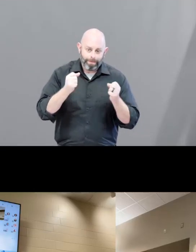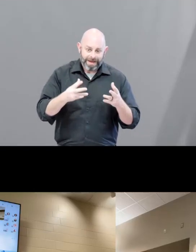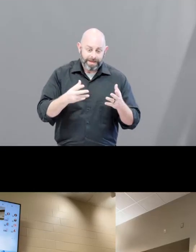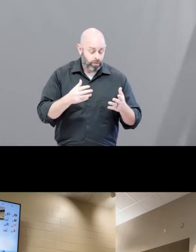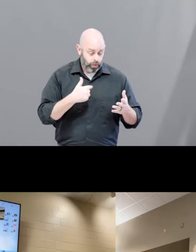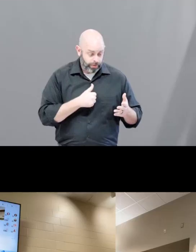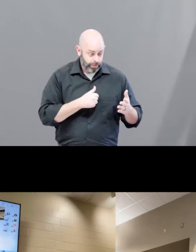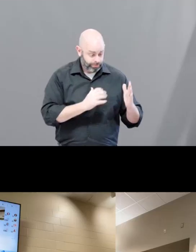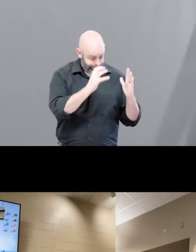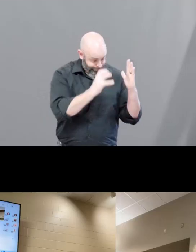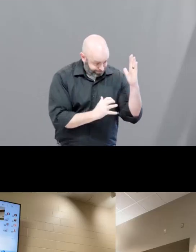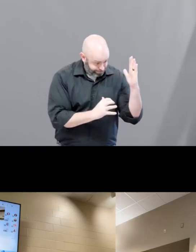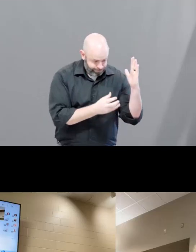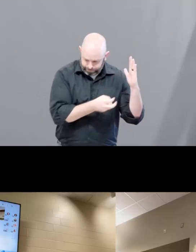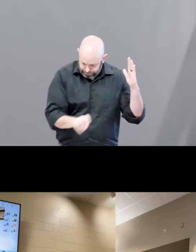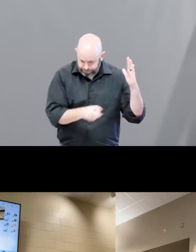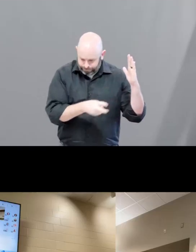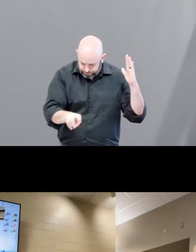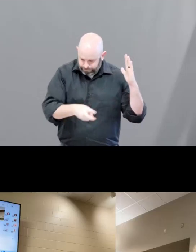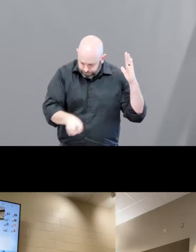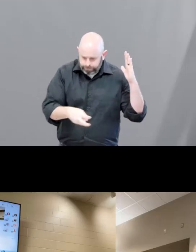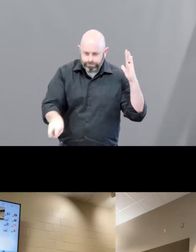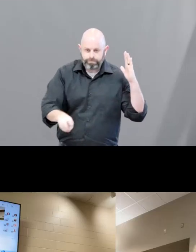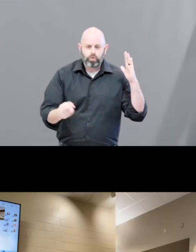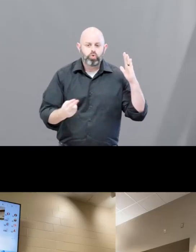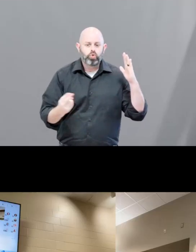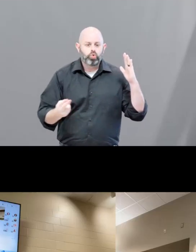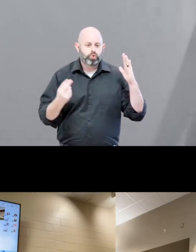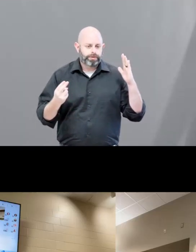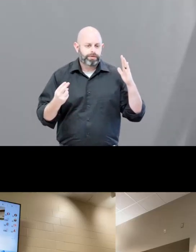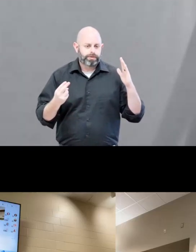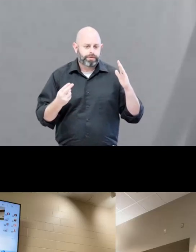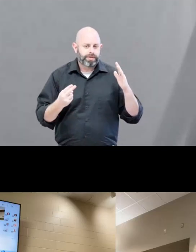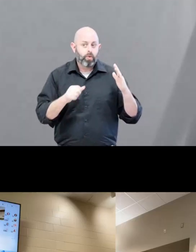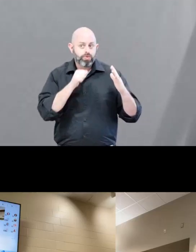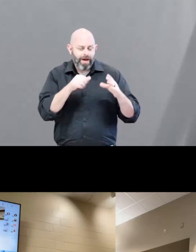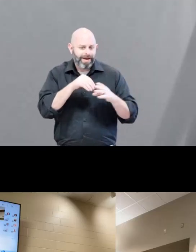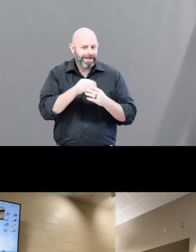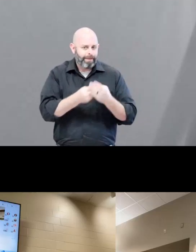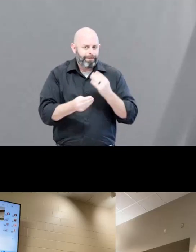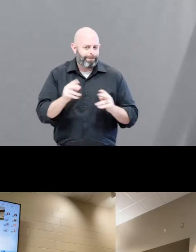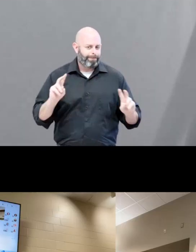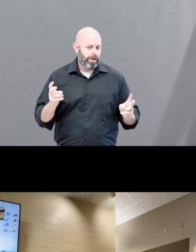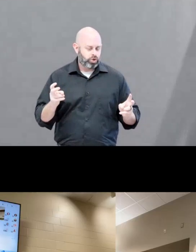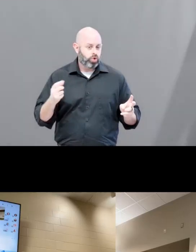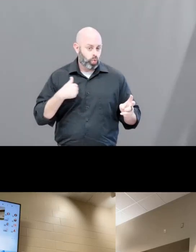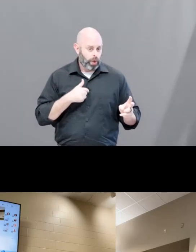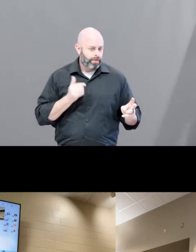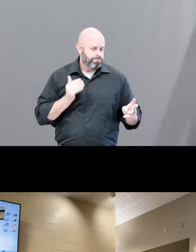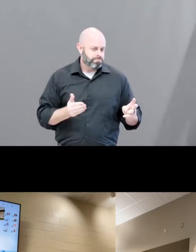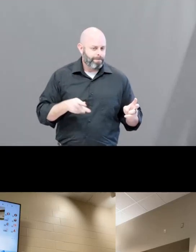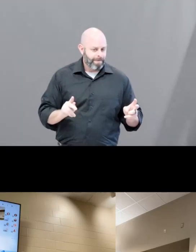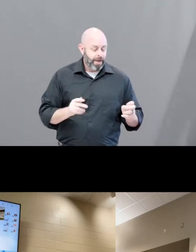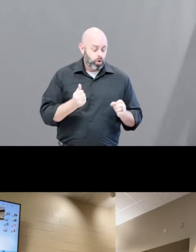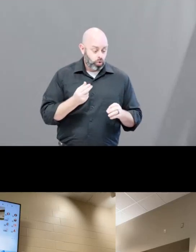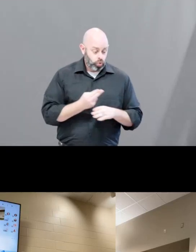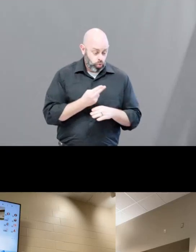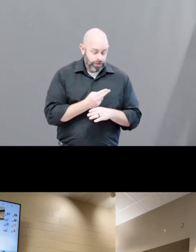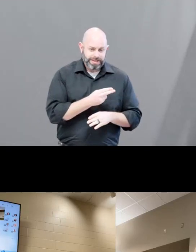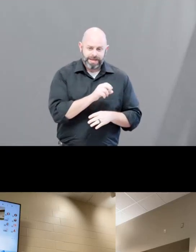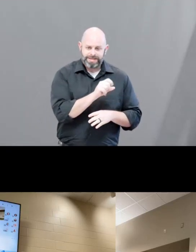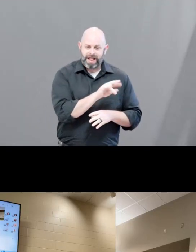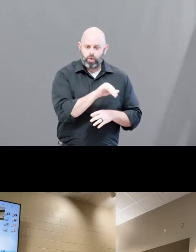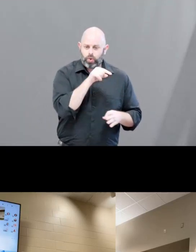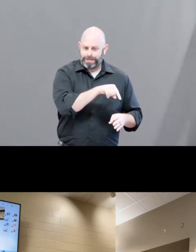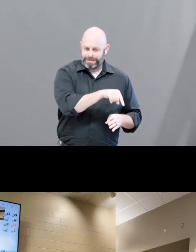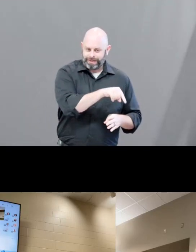lot of things that were outside of each budget line that we were able to go ahead and pay for. And so